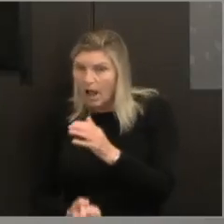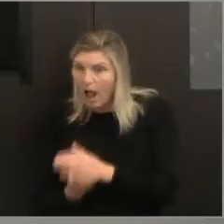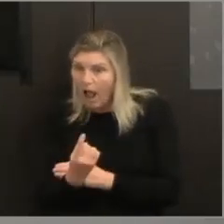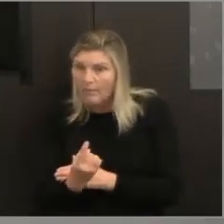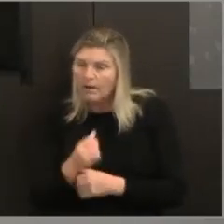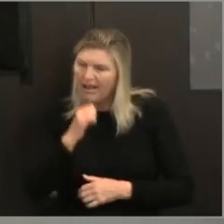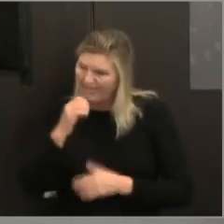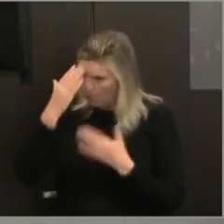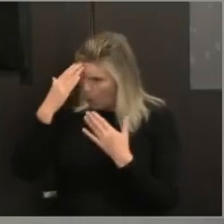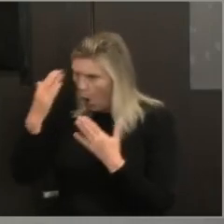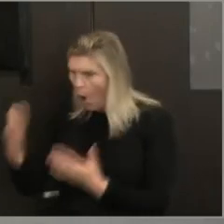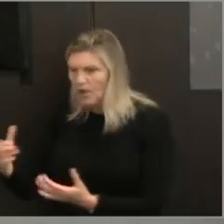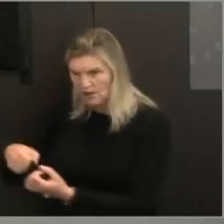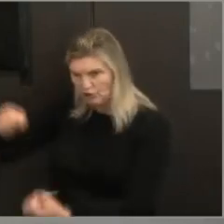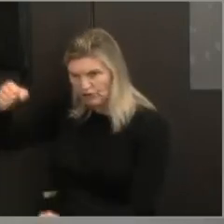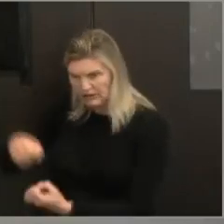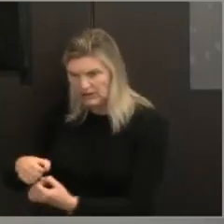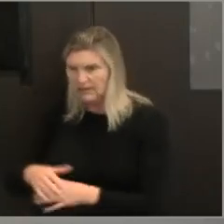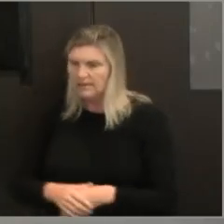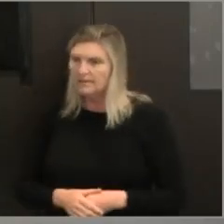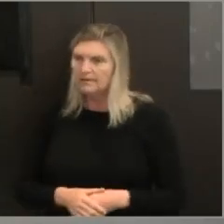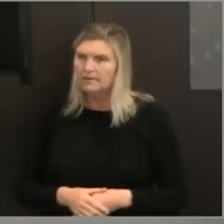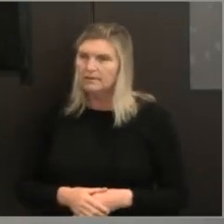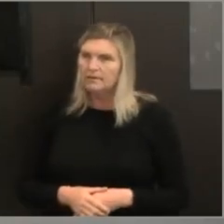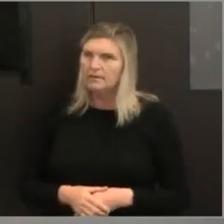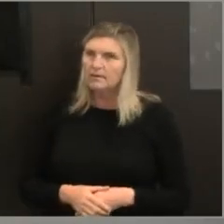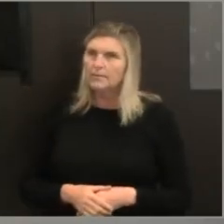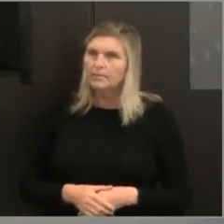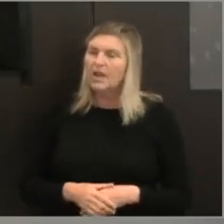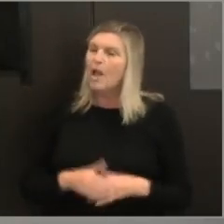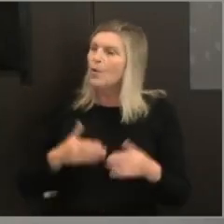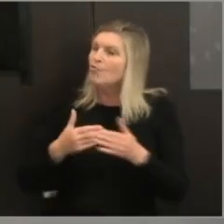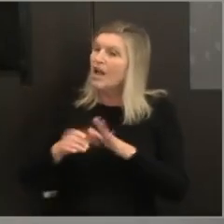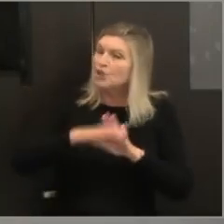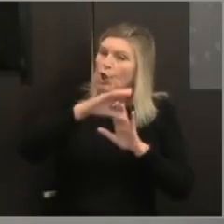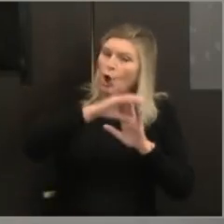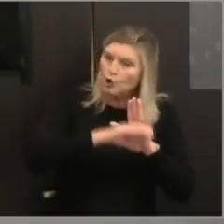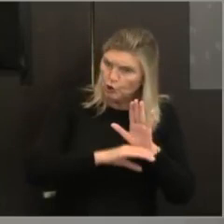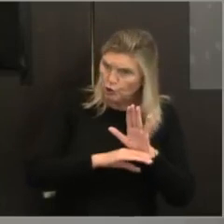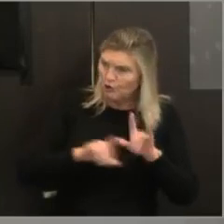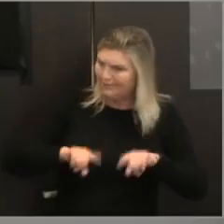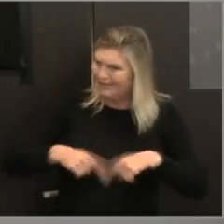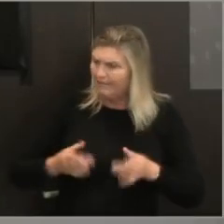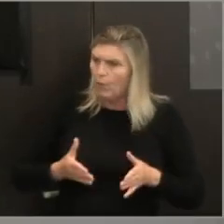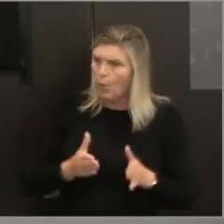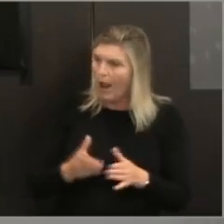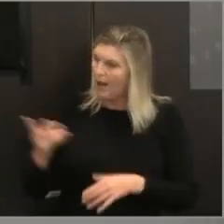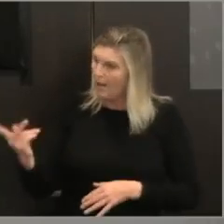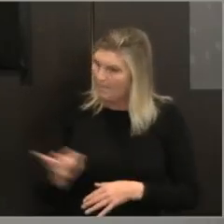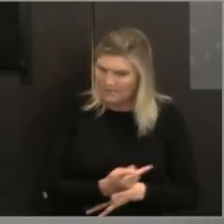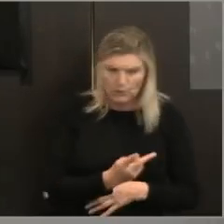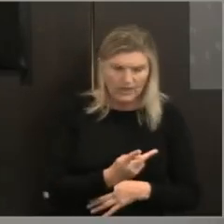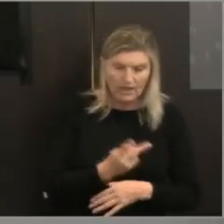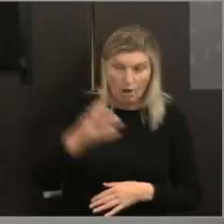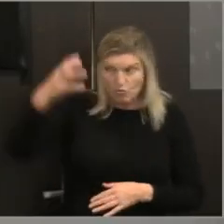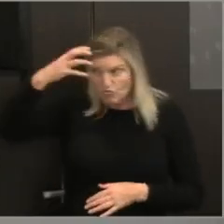meaningful honouring of te tiriti and a different constitutional arrangement between the Crown and iwi and